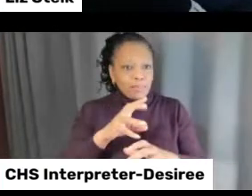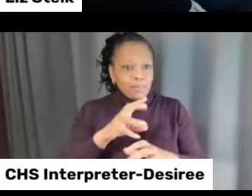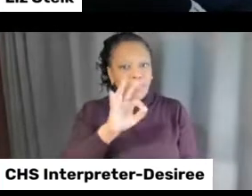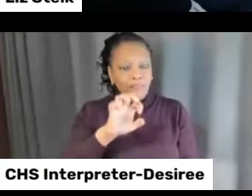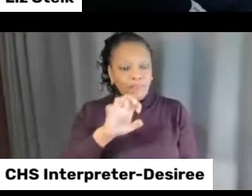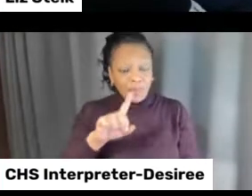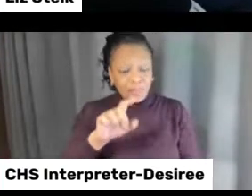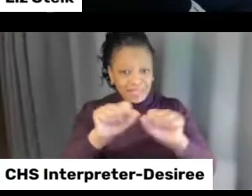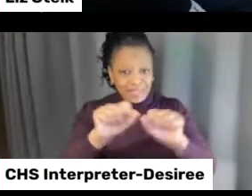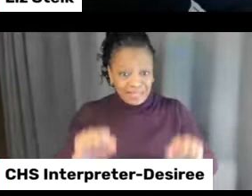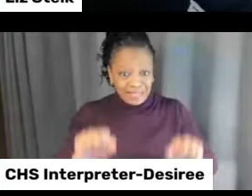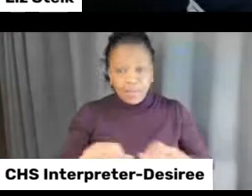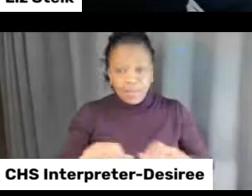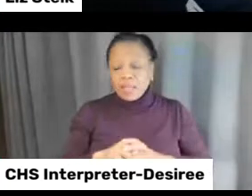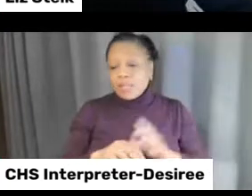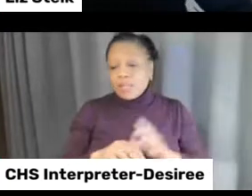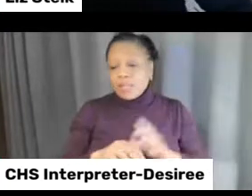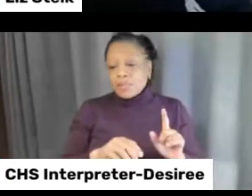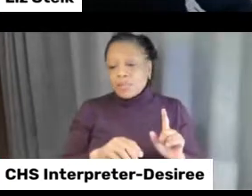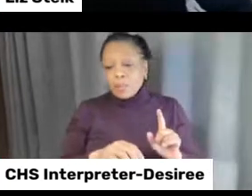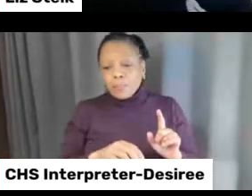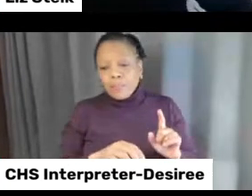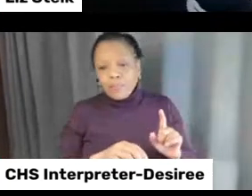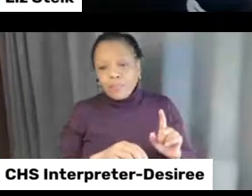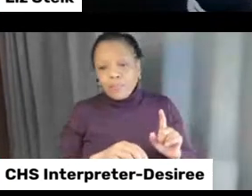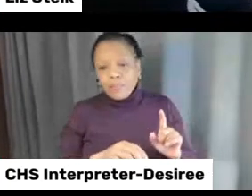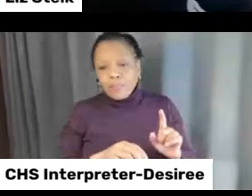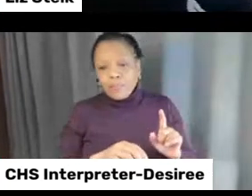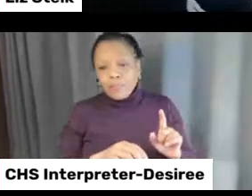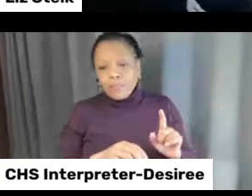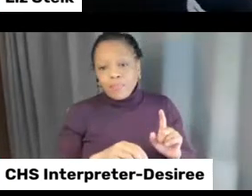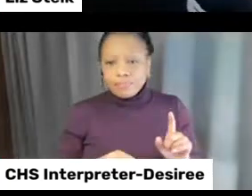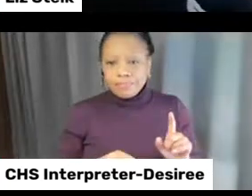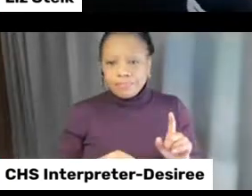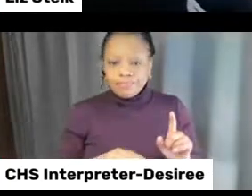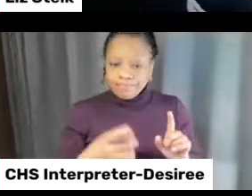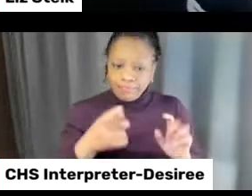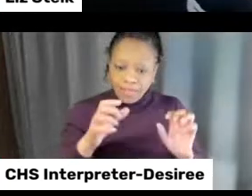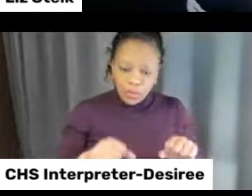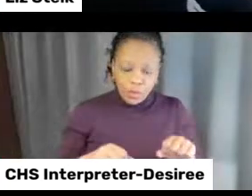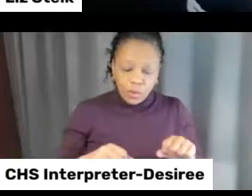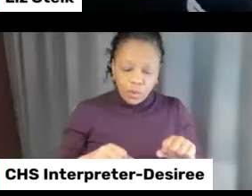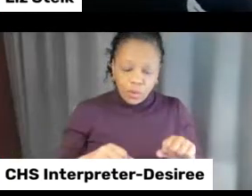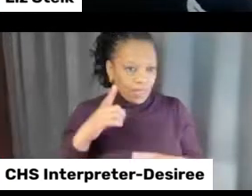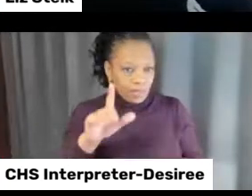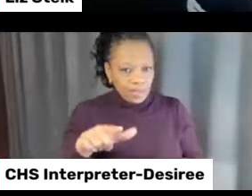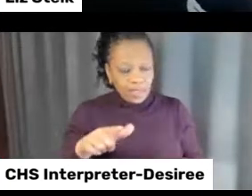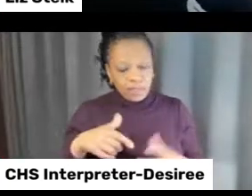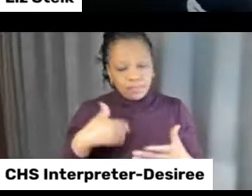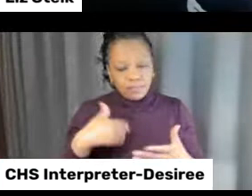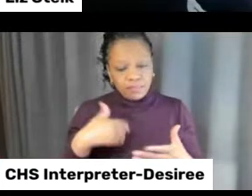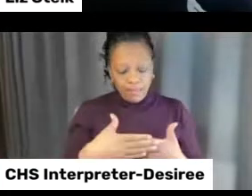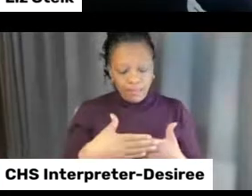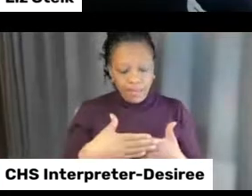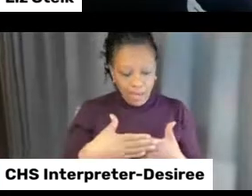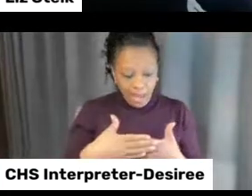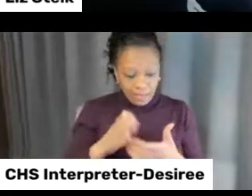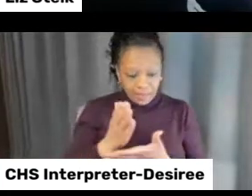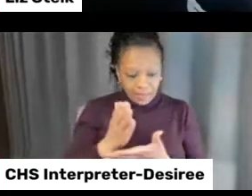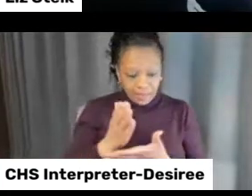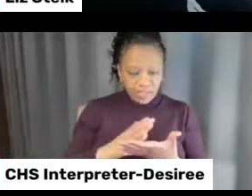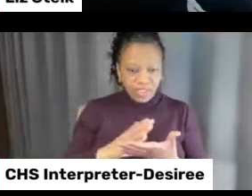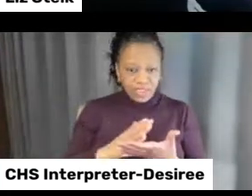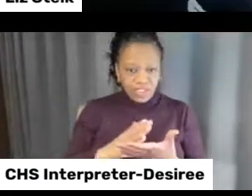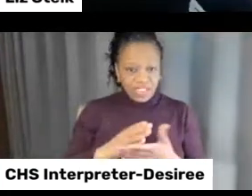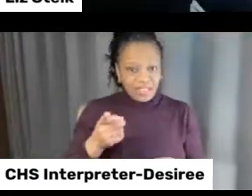are policy that we're organizing for. And you can hear later the next section at the